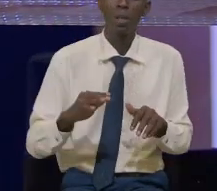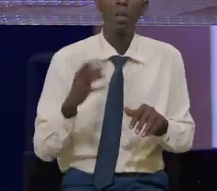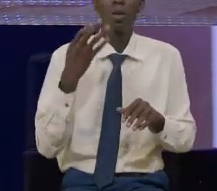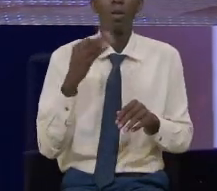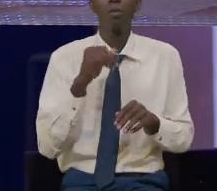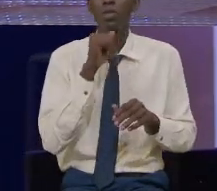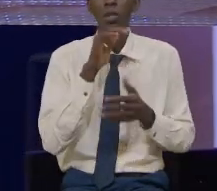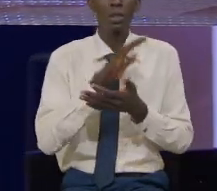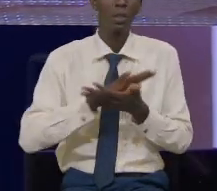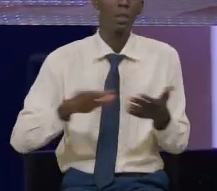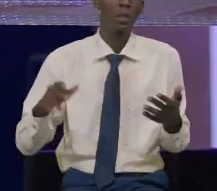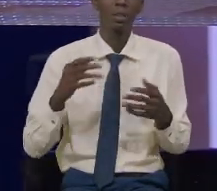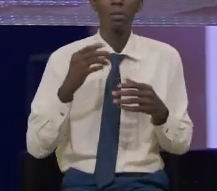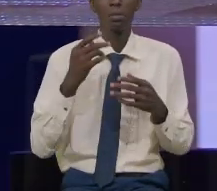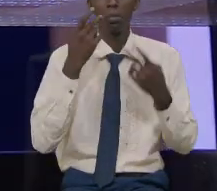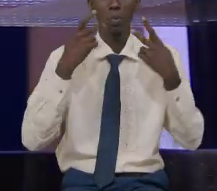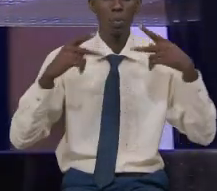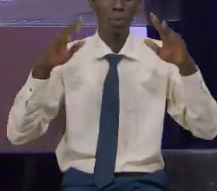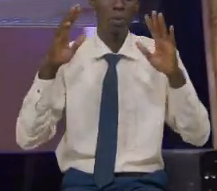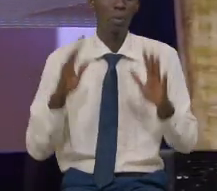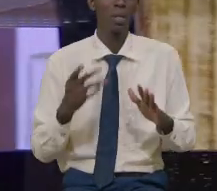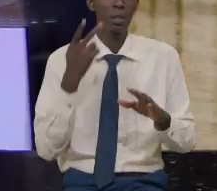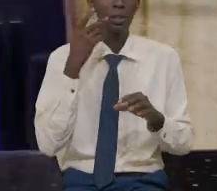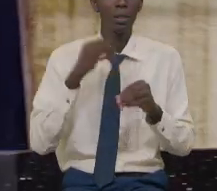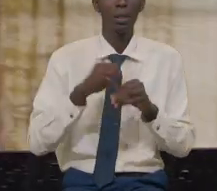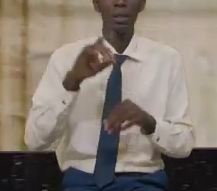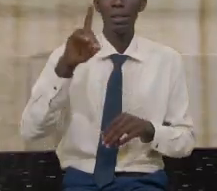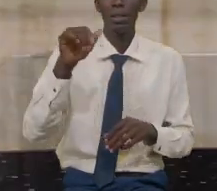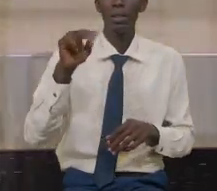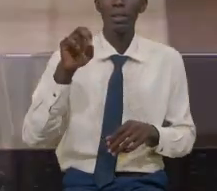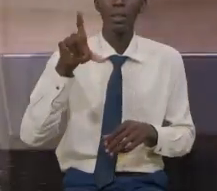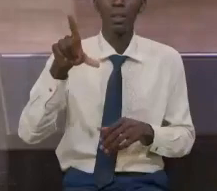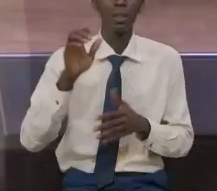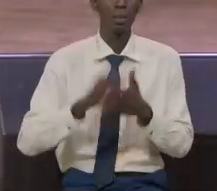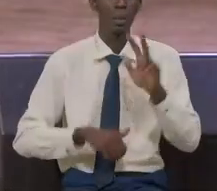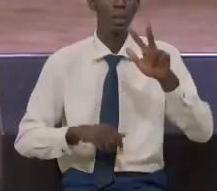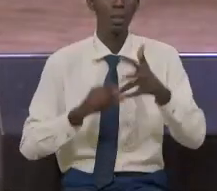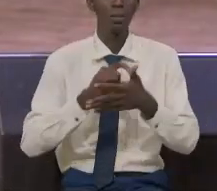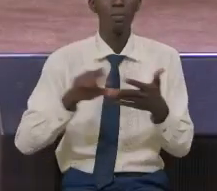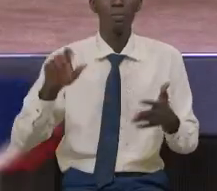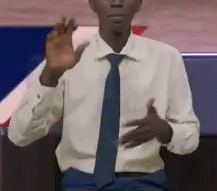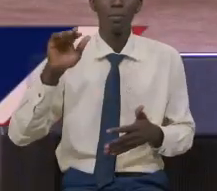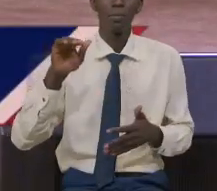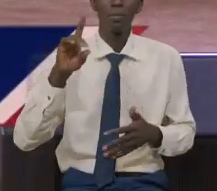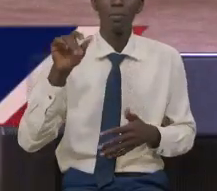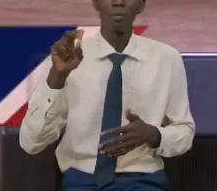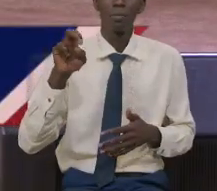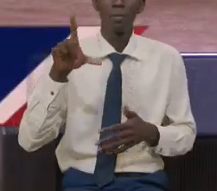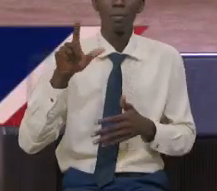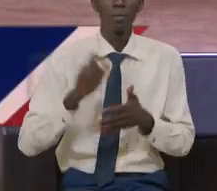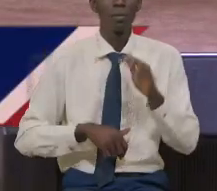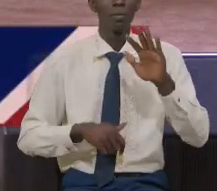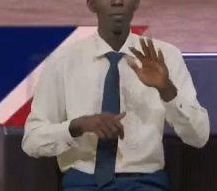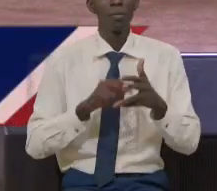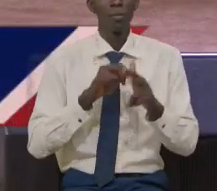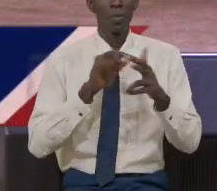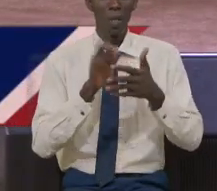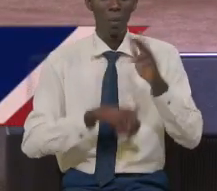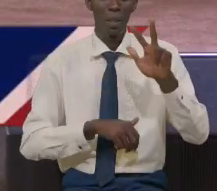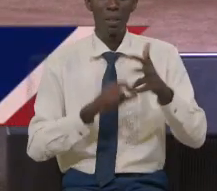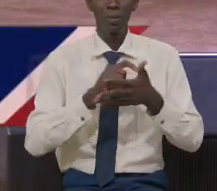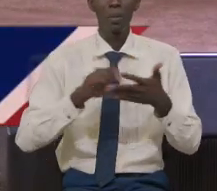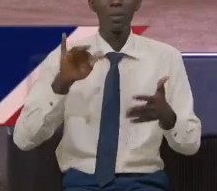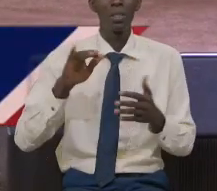We're looking at Daniel chapter 3, verse 15. In Daniel chapter 3, verse 15, now if ye be